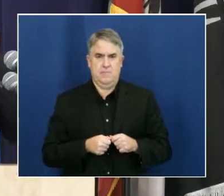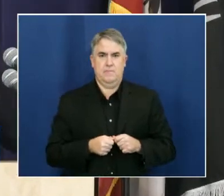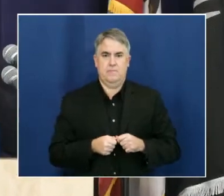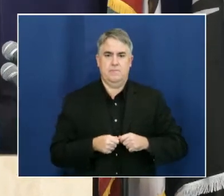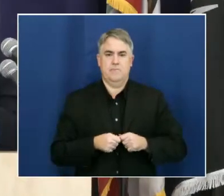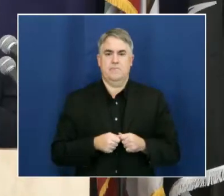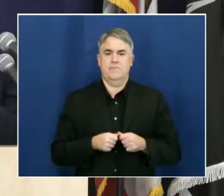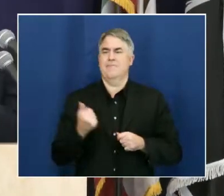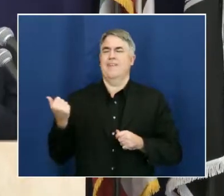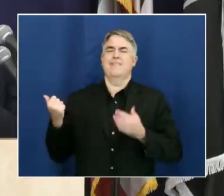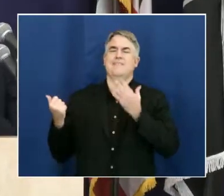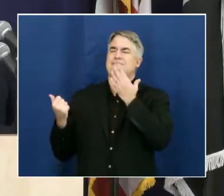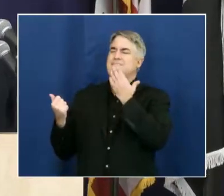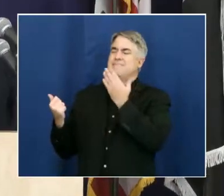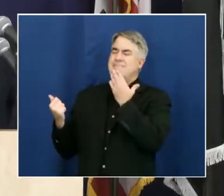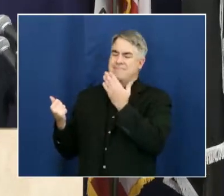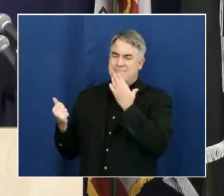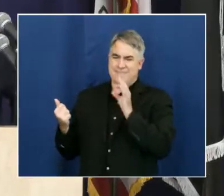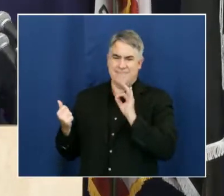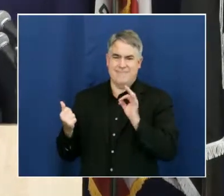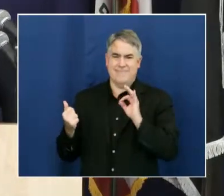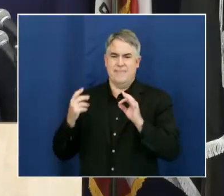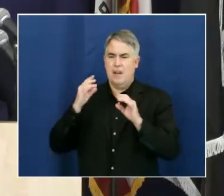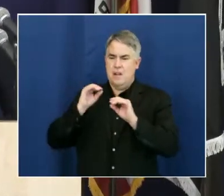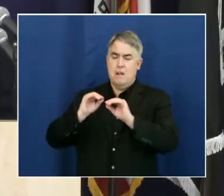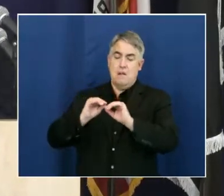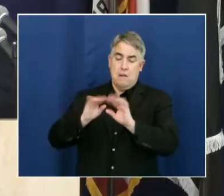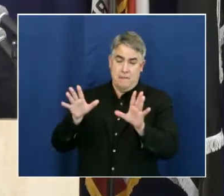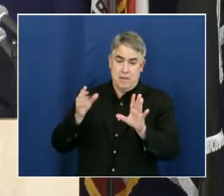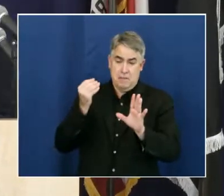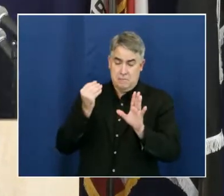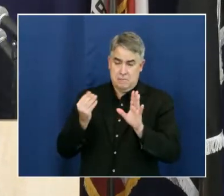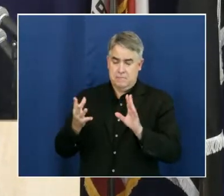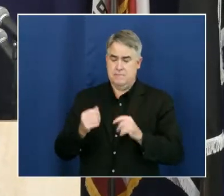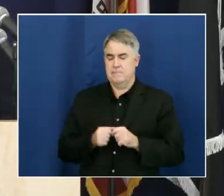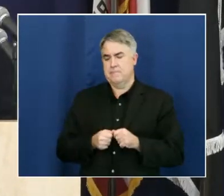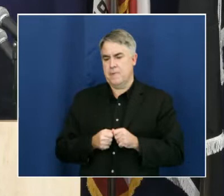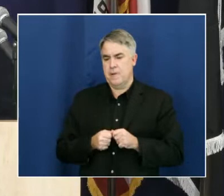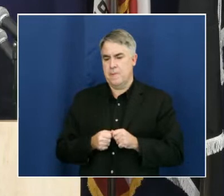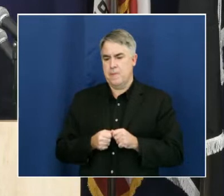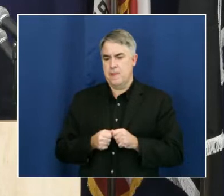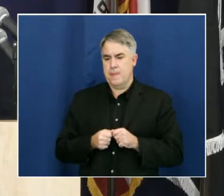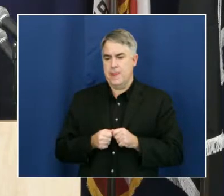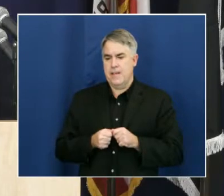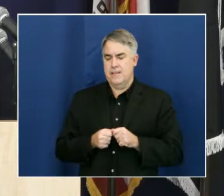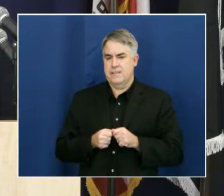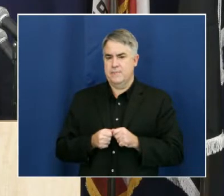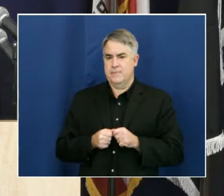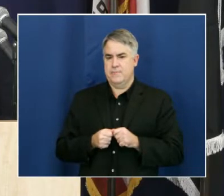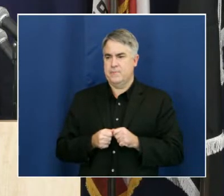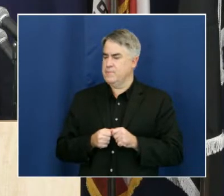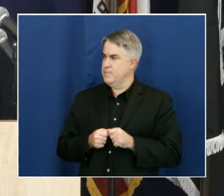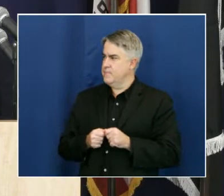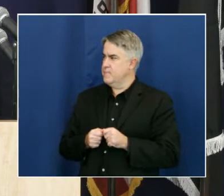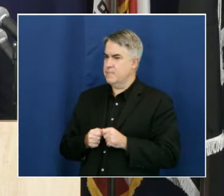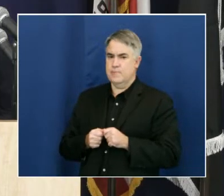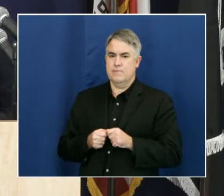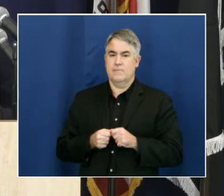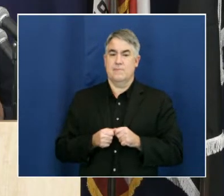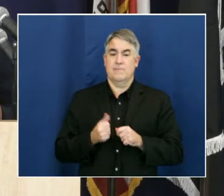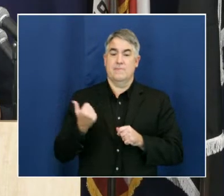Thank you for the opportunity to clarify information about the prioritization. As Supervisor and Chairman Fletcher